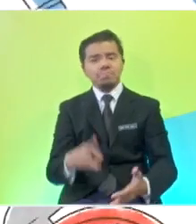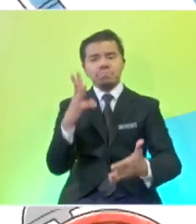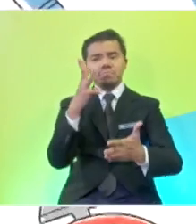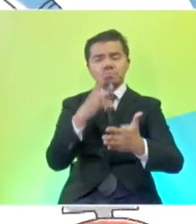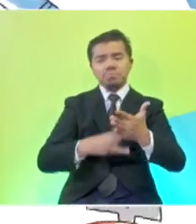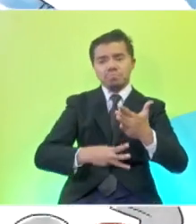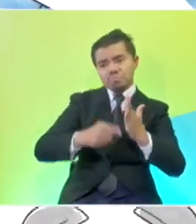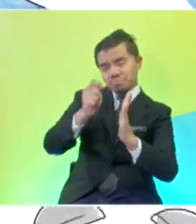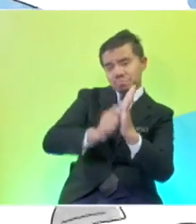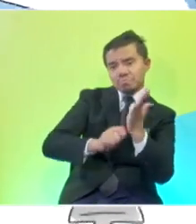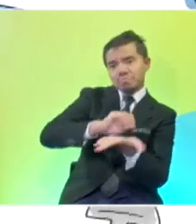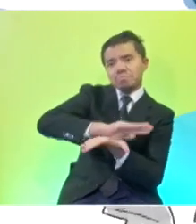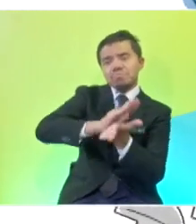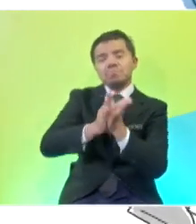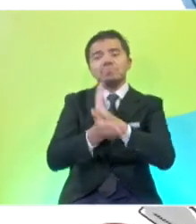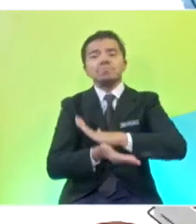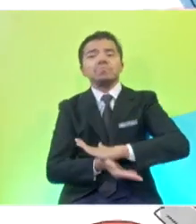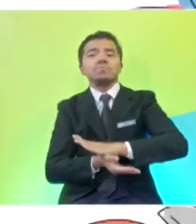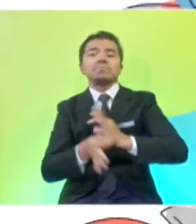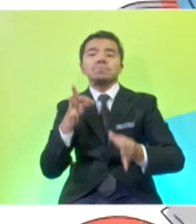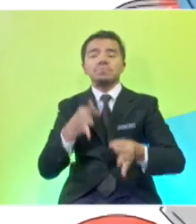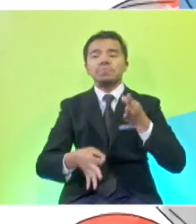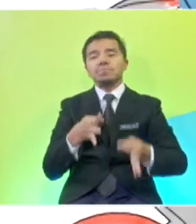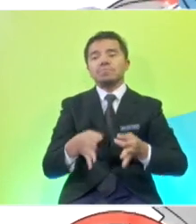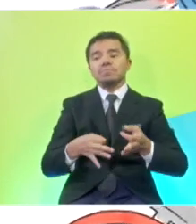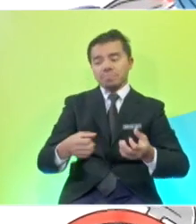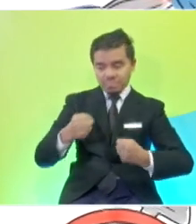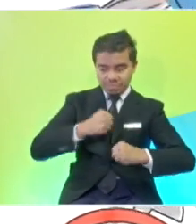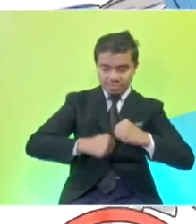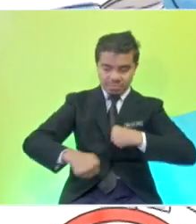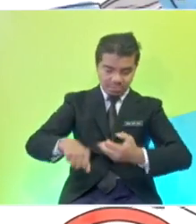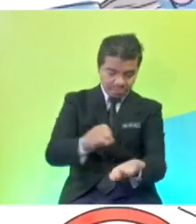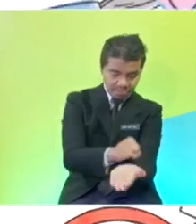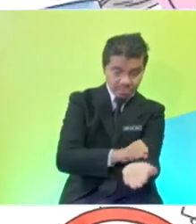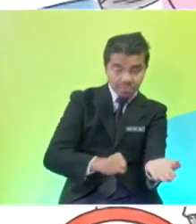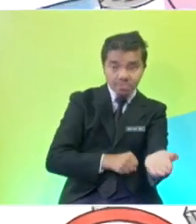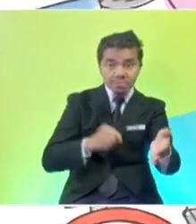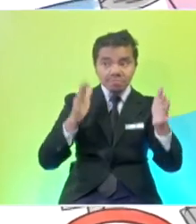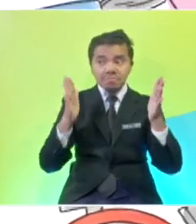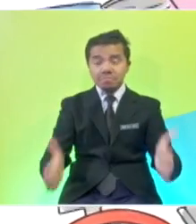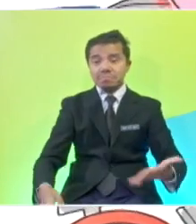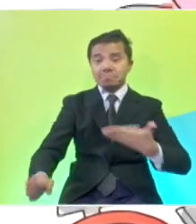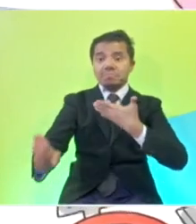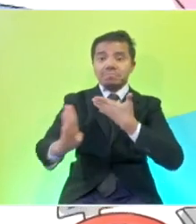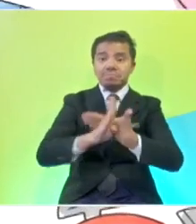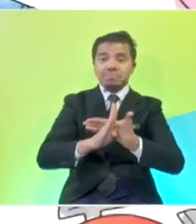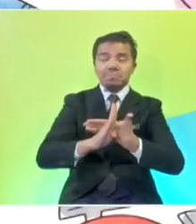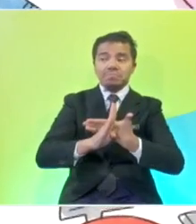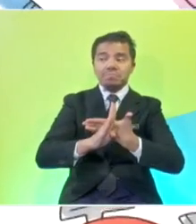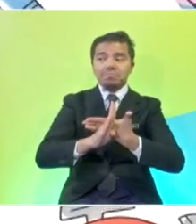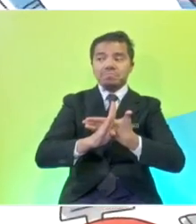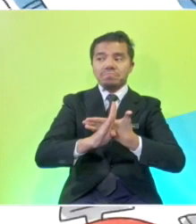would happen if the nervous system is damaged? Oh. Wow. Okay, we just okay, learned want this to try? earlier. Okay,